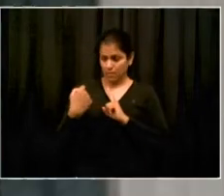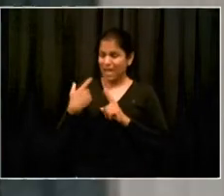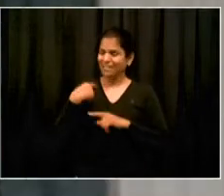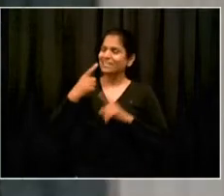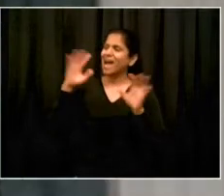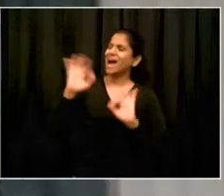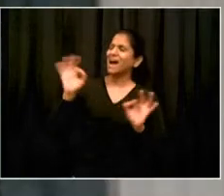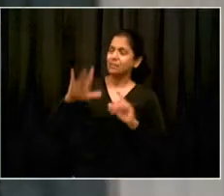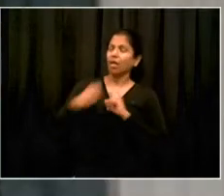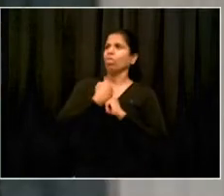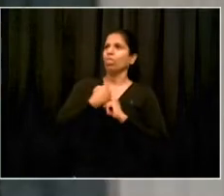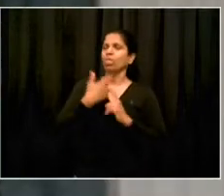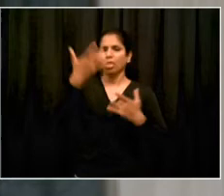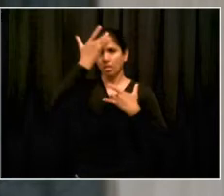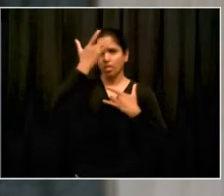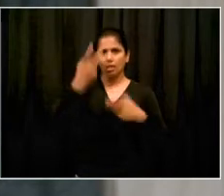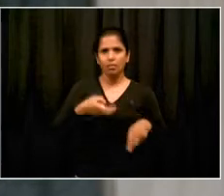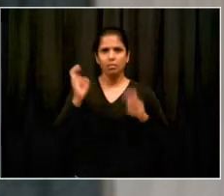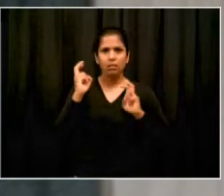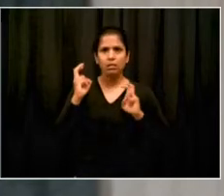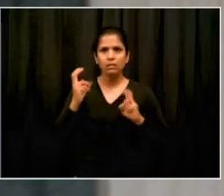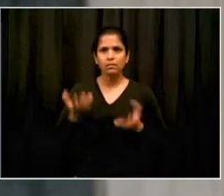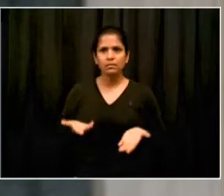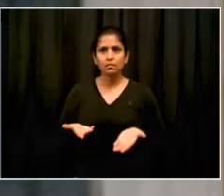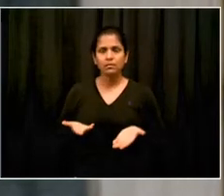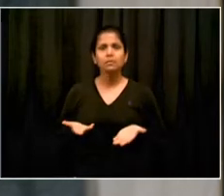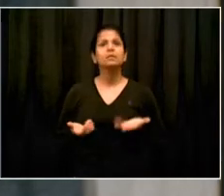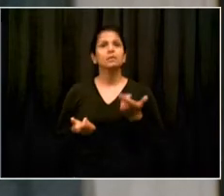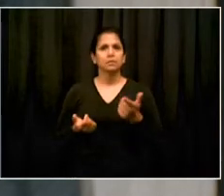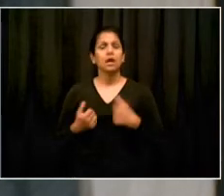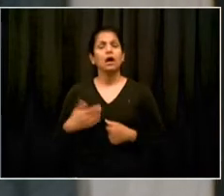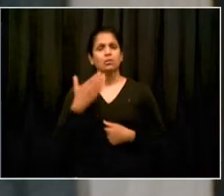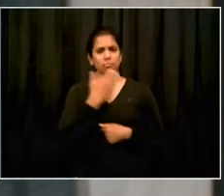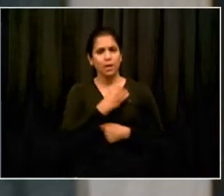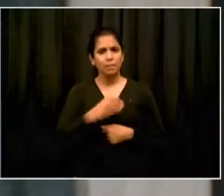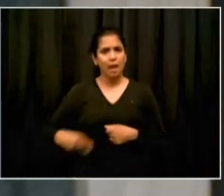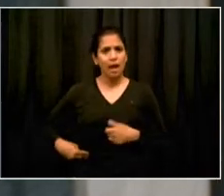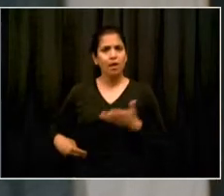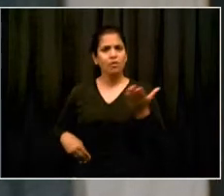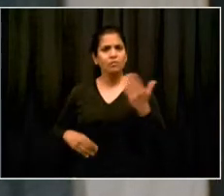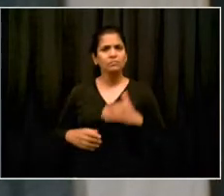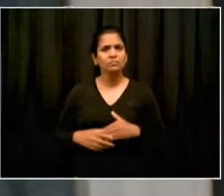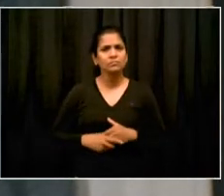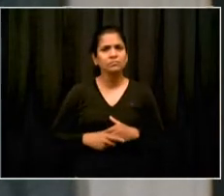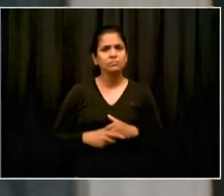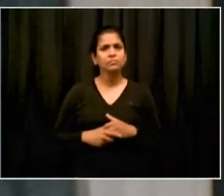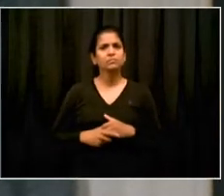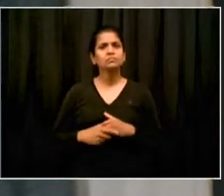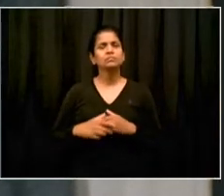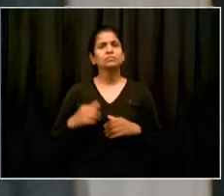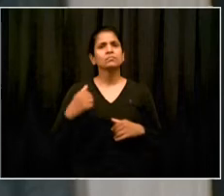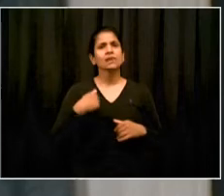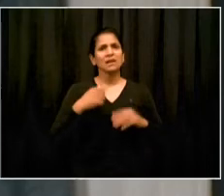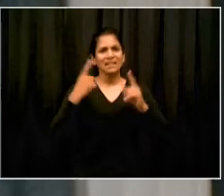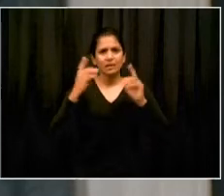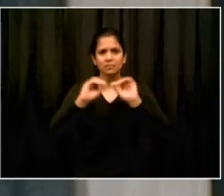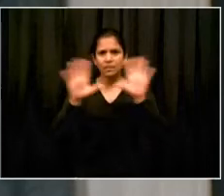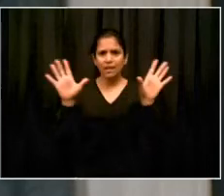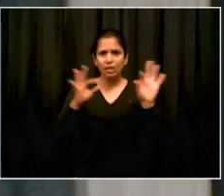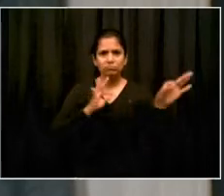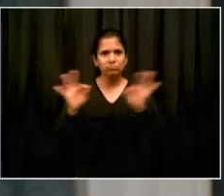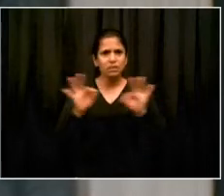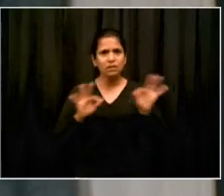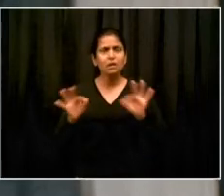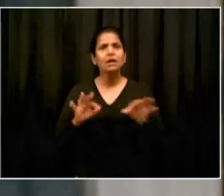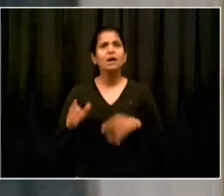We've been talking since last week, and I want to be very clear, as the mayor has said, our goal is to enable people to do the